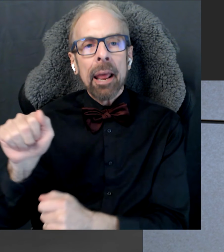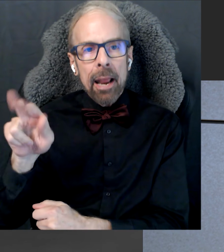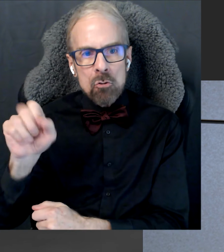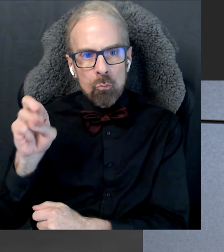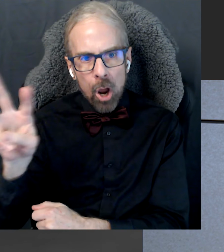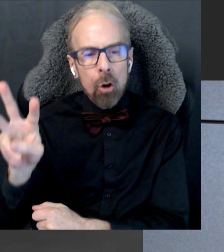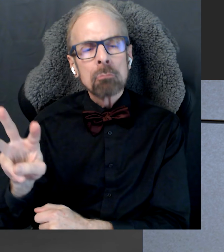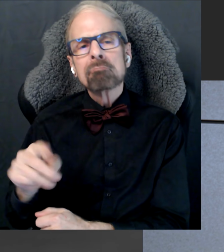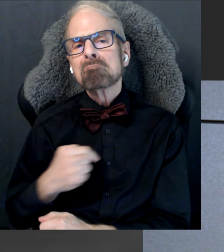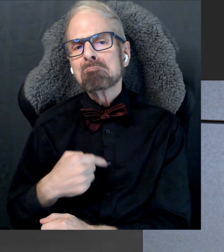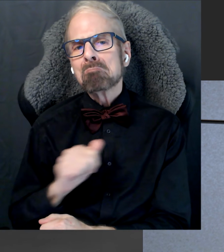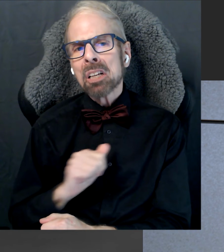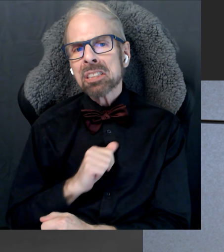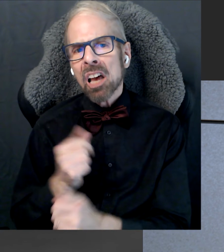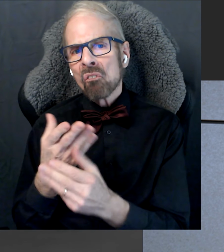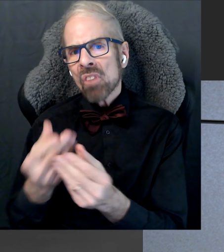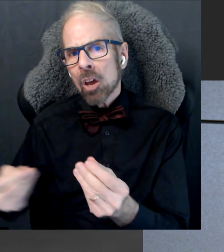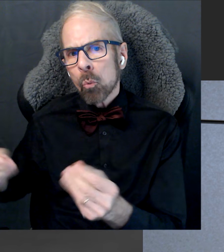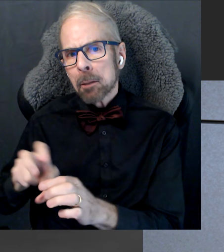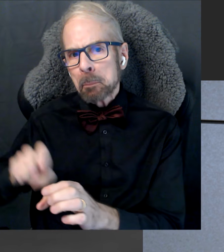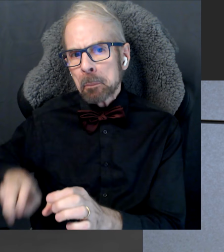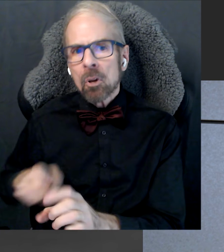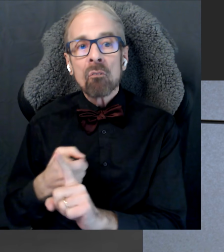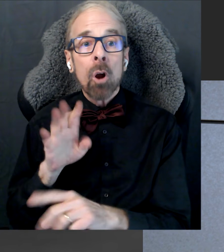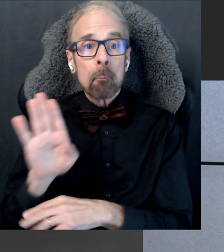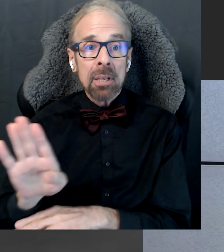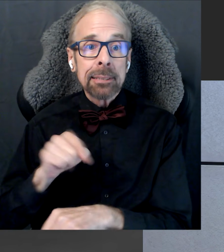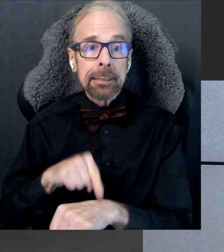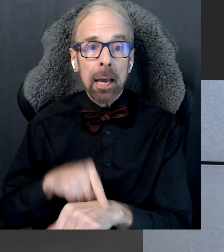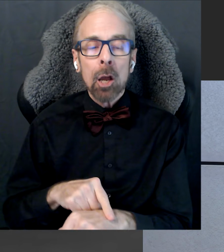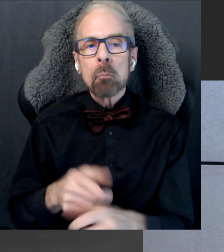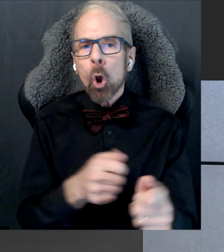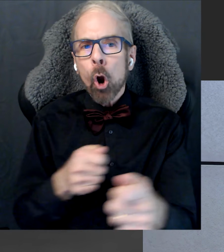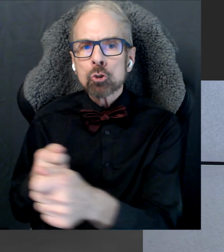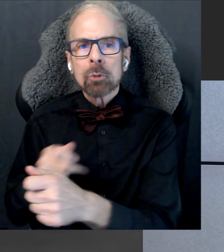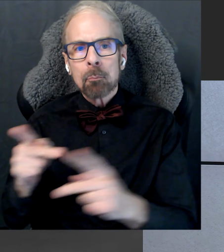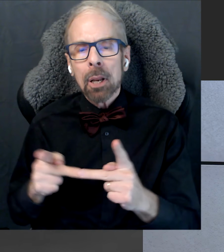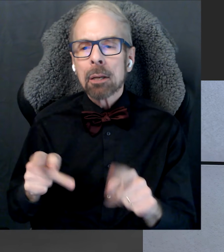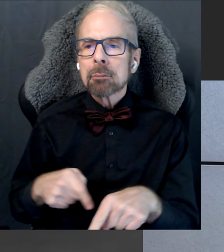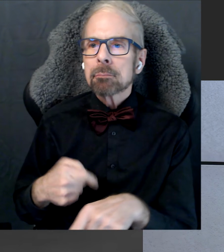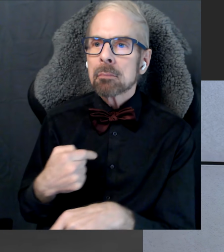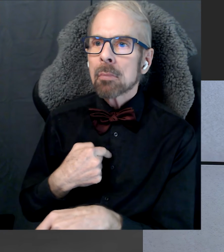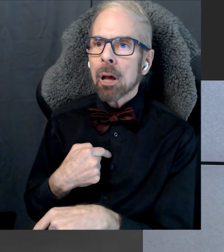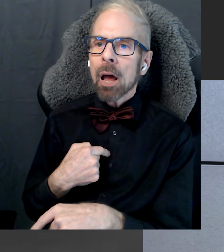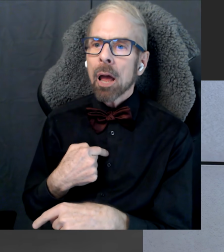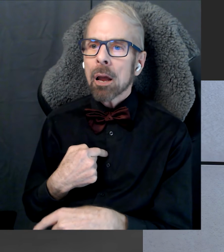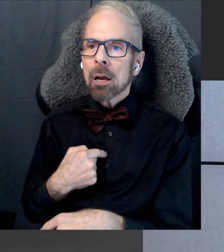I've been able to fade out quite a bit with his time at the archery range. Yeah, shoot a